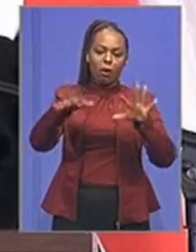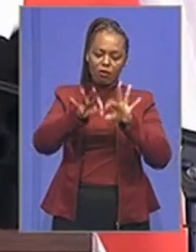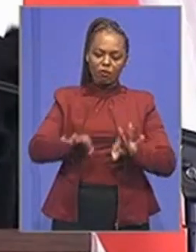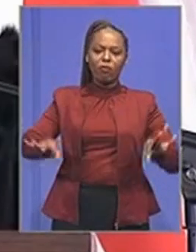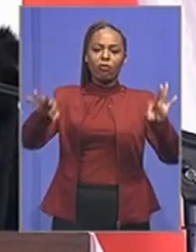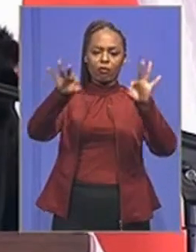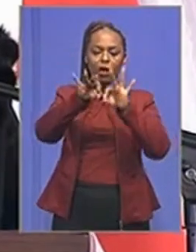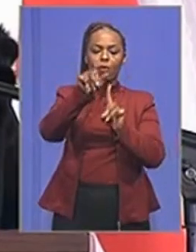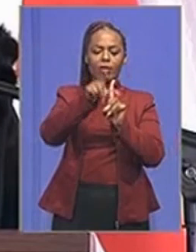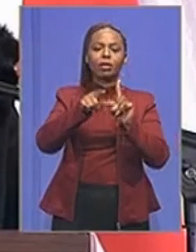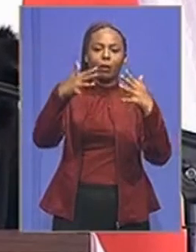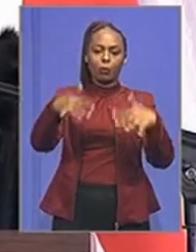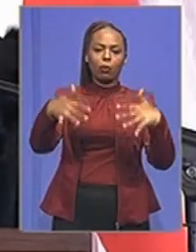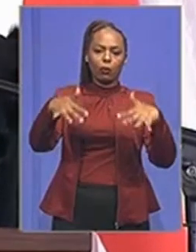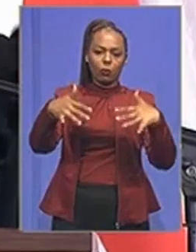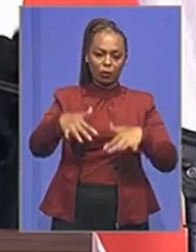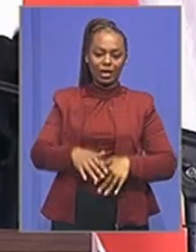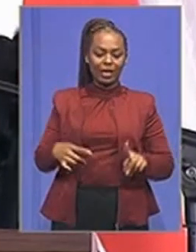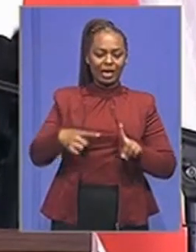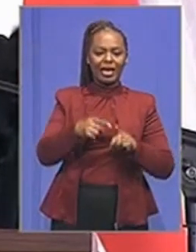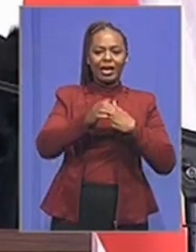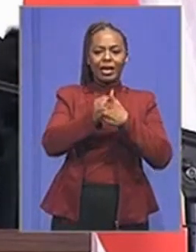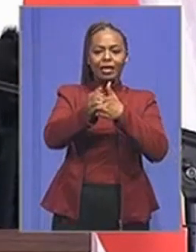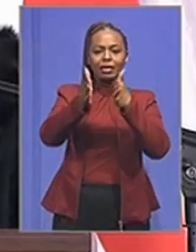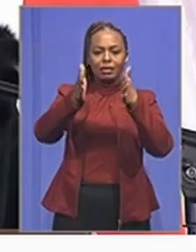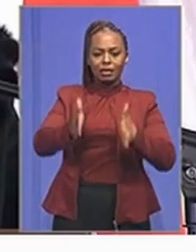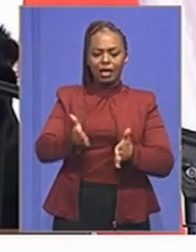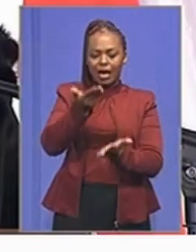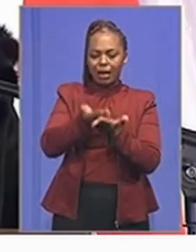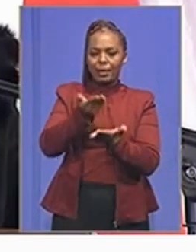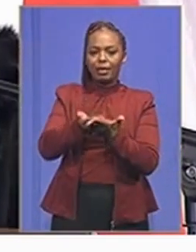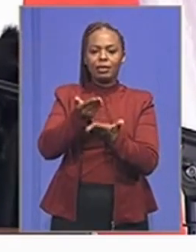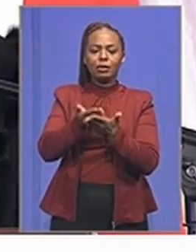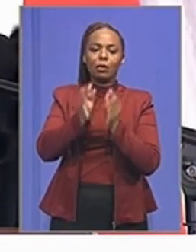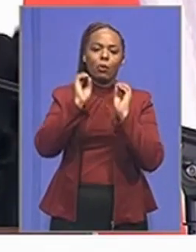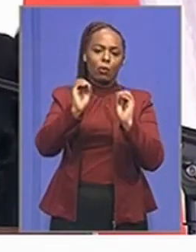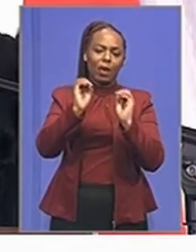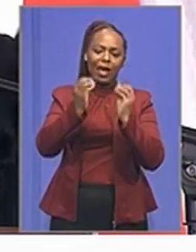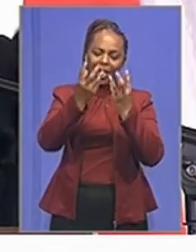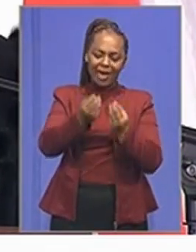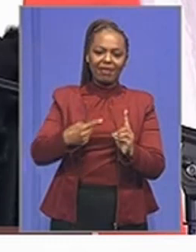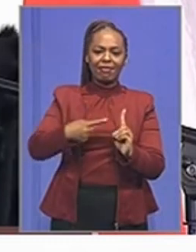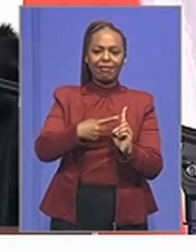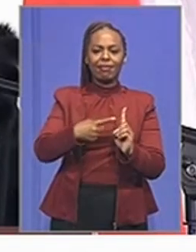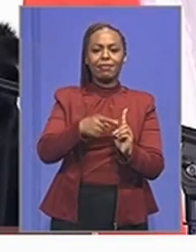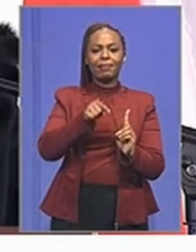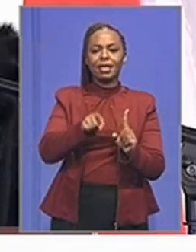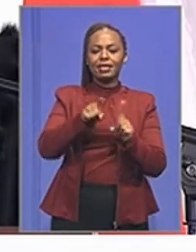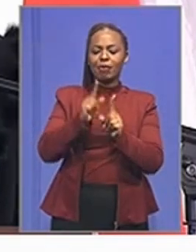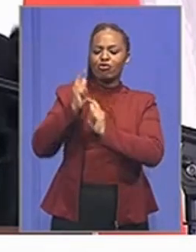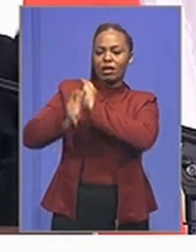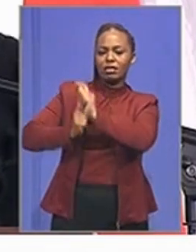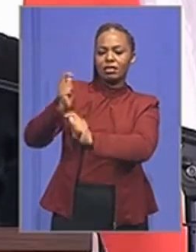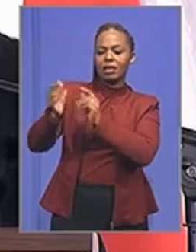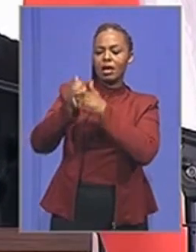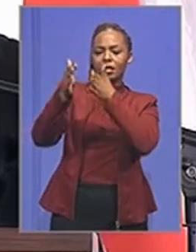leader vested with a unique ability to successfully align the values and ethos traditional leaders